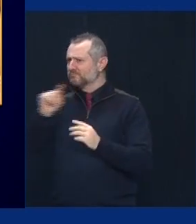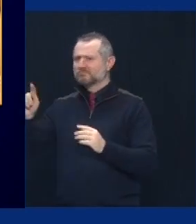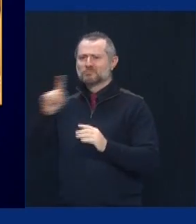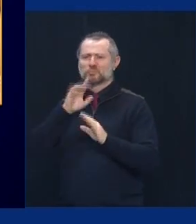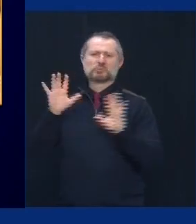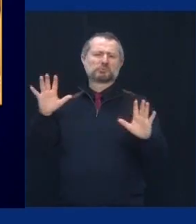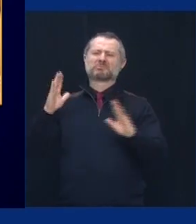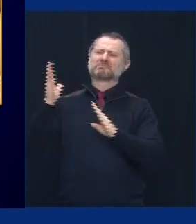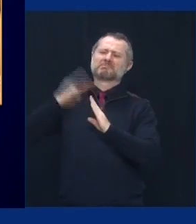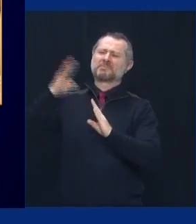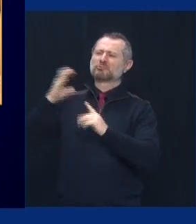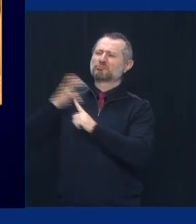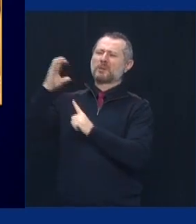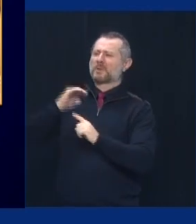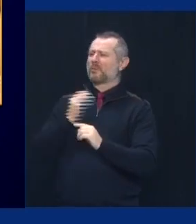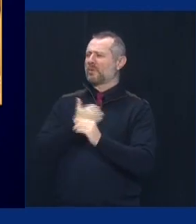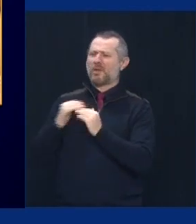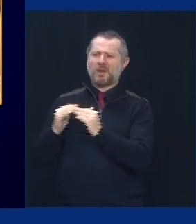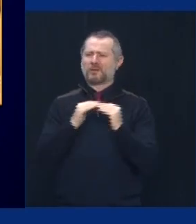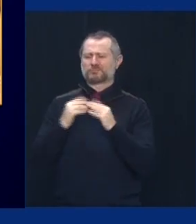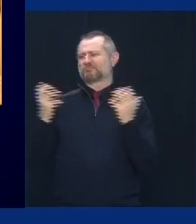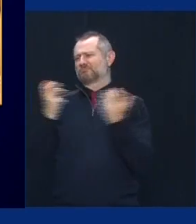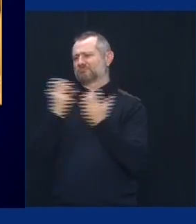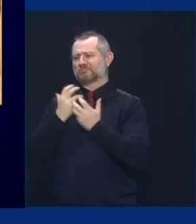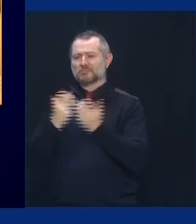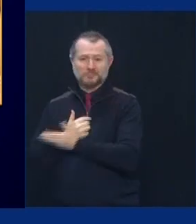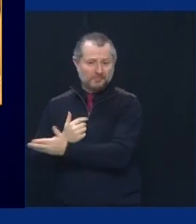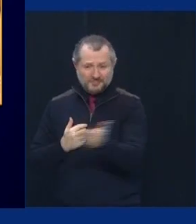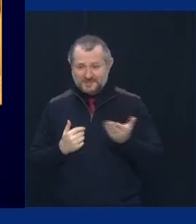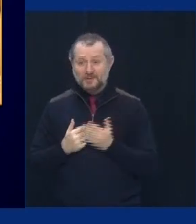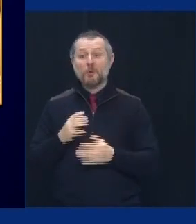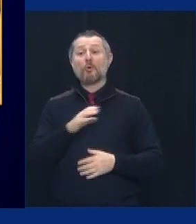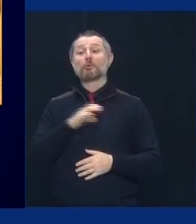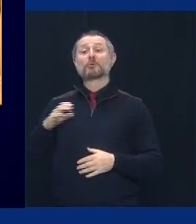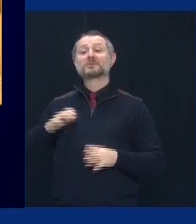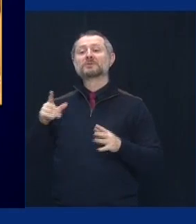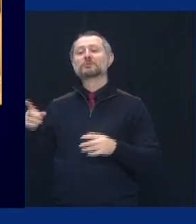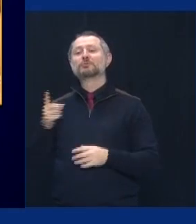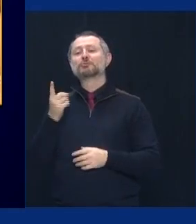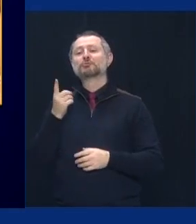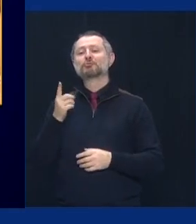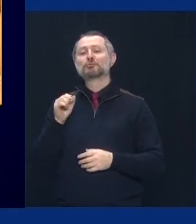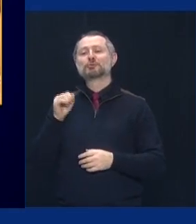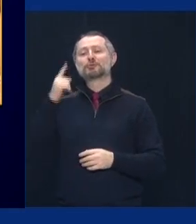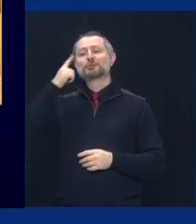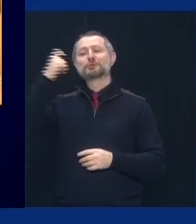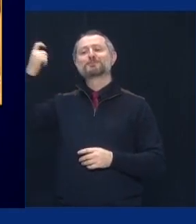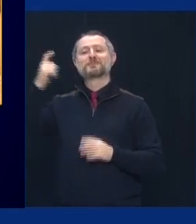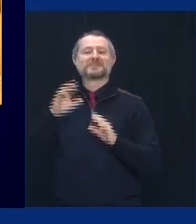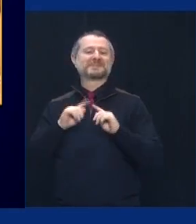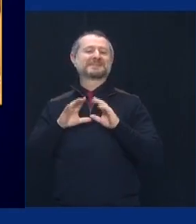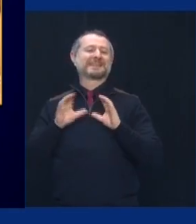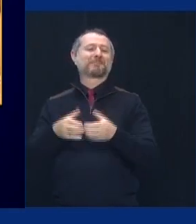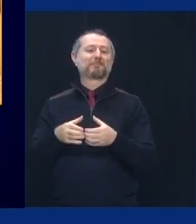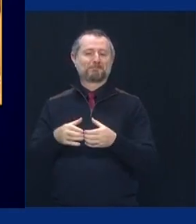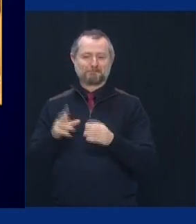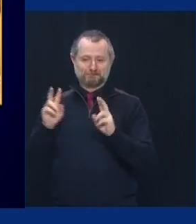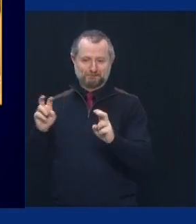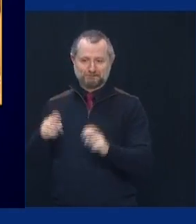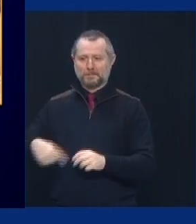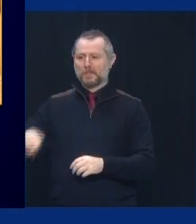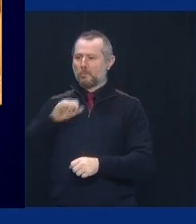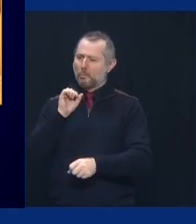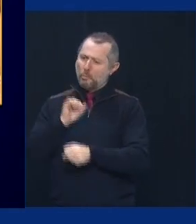colleagues in government, in the House, really a congressional dream team. And they have done so much for the caucus,